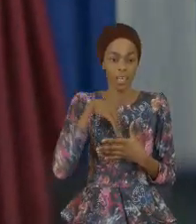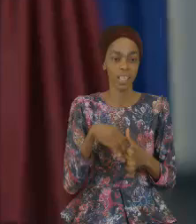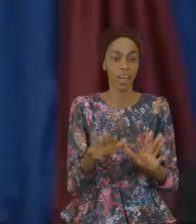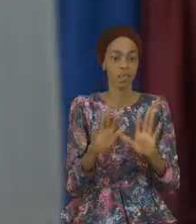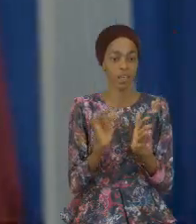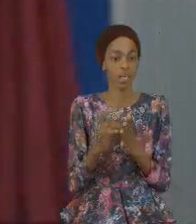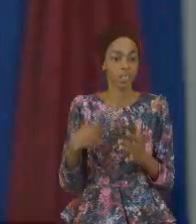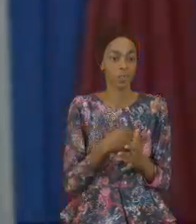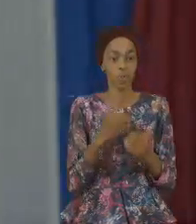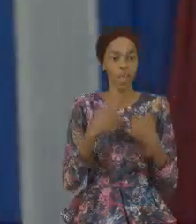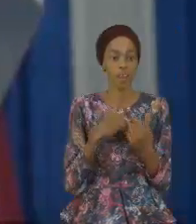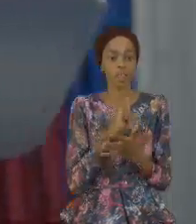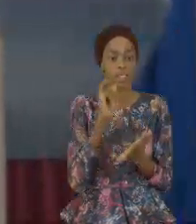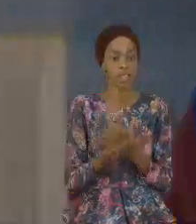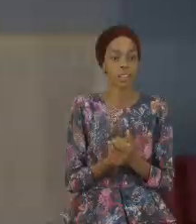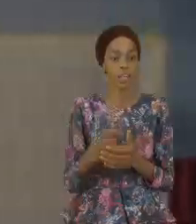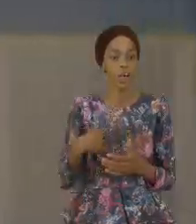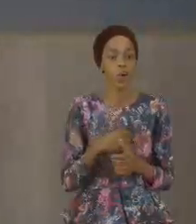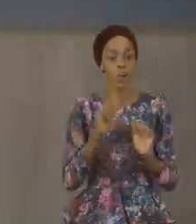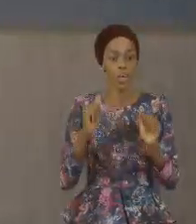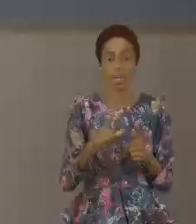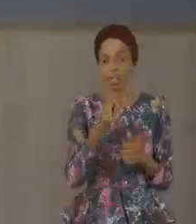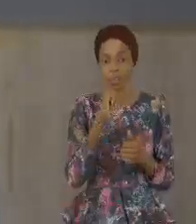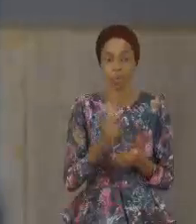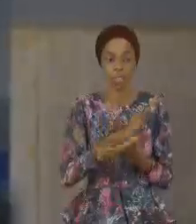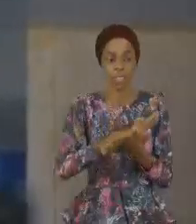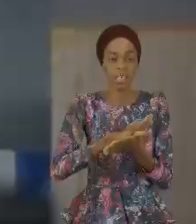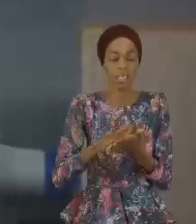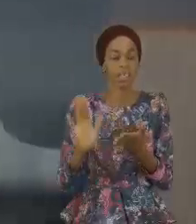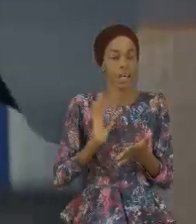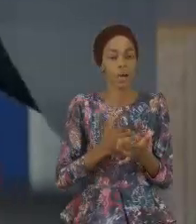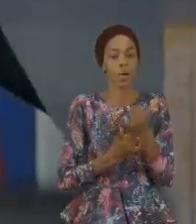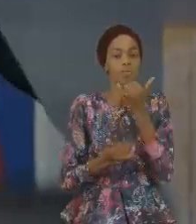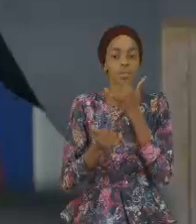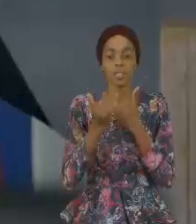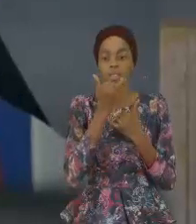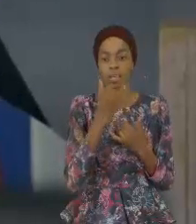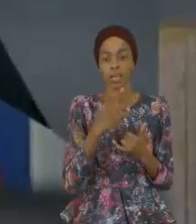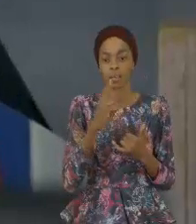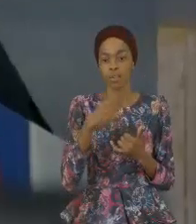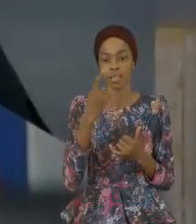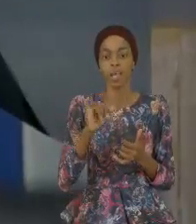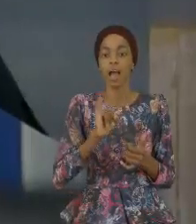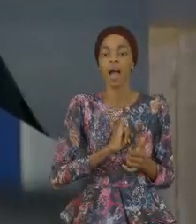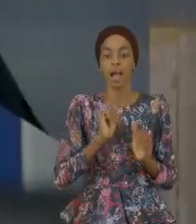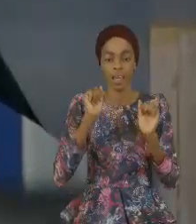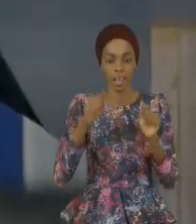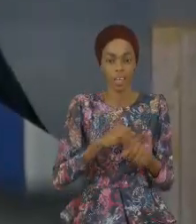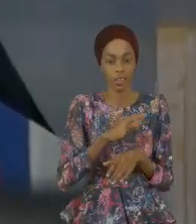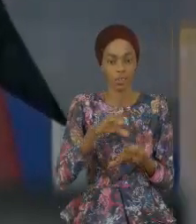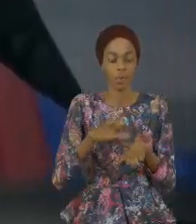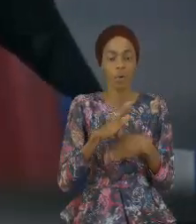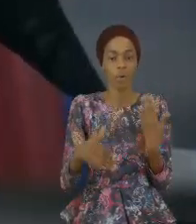is that we cannot. We erase that, and now we say, I can do all things